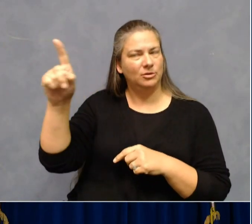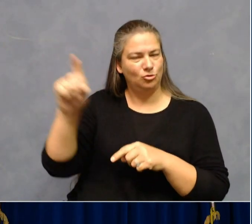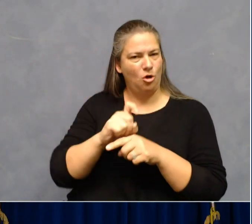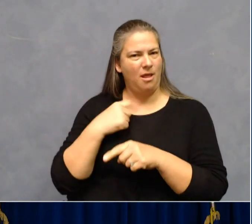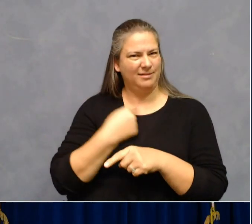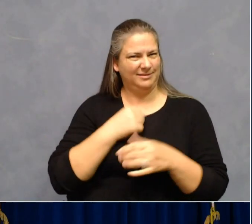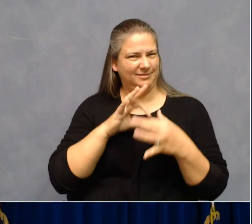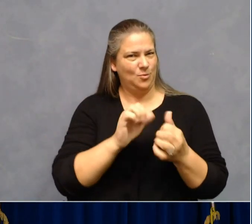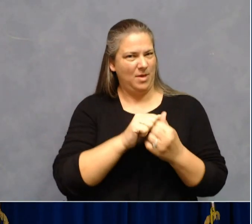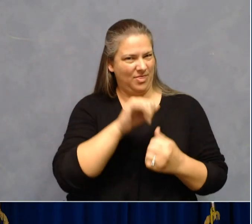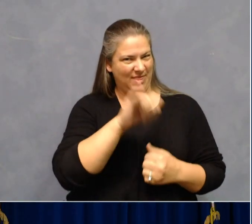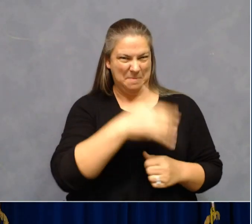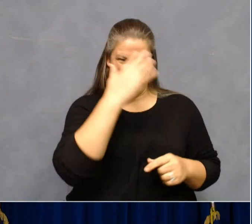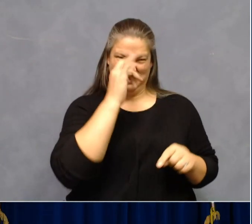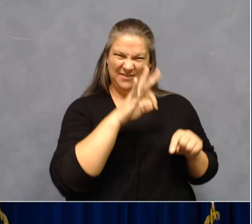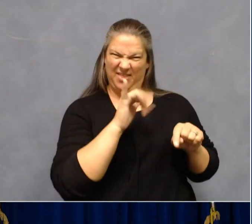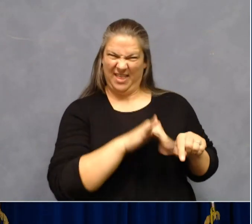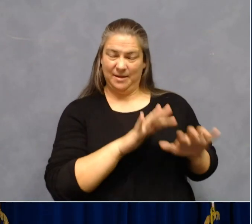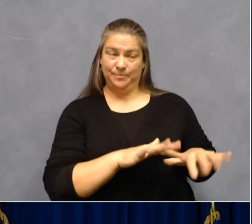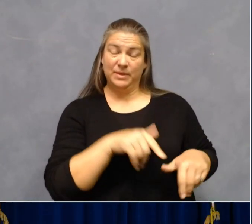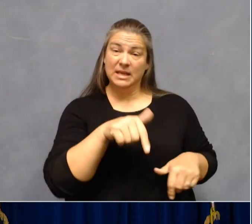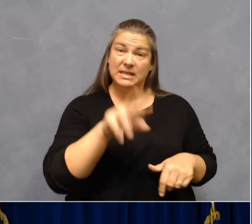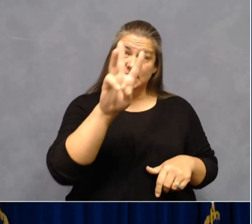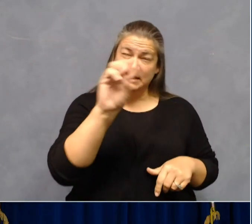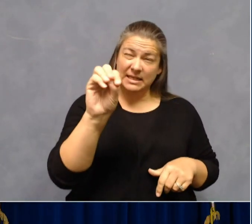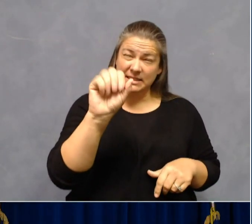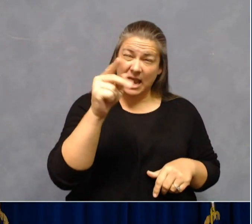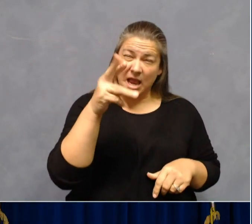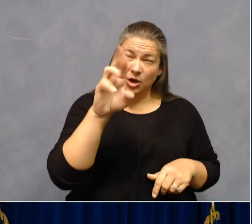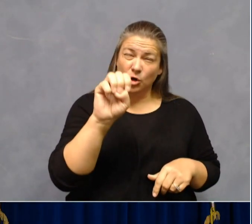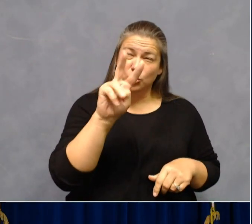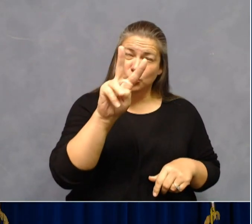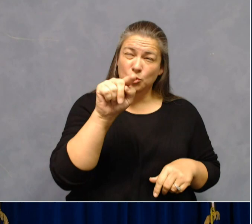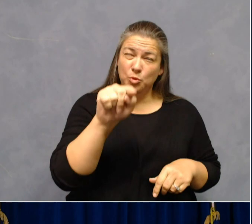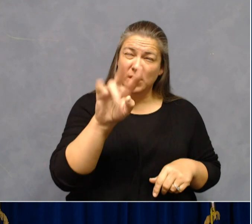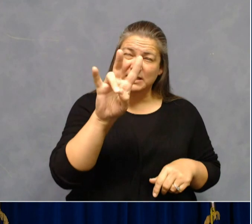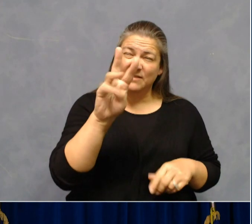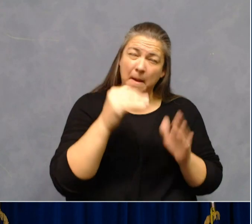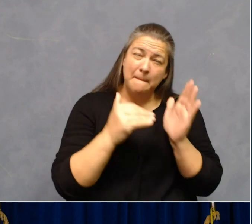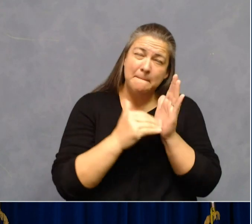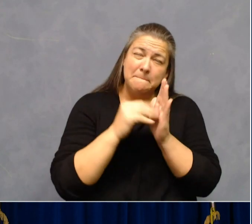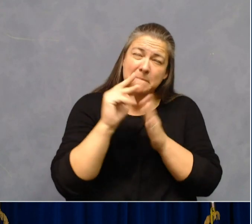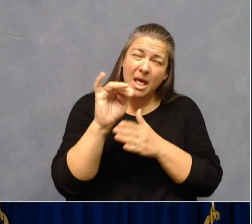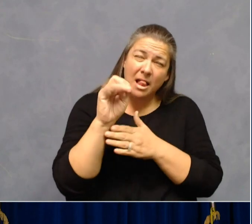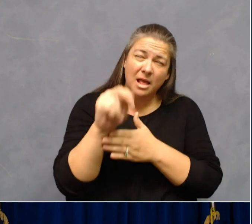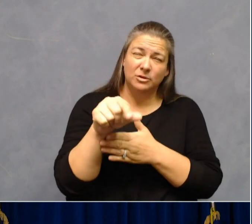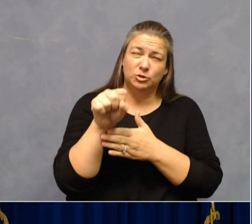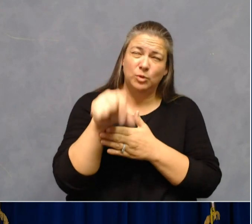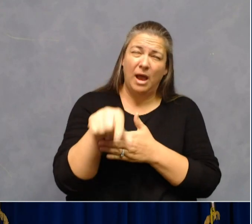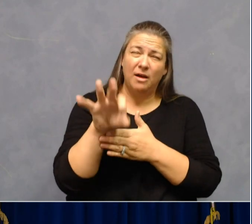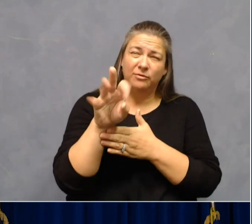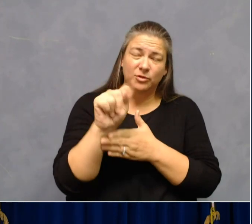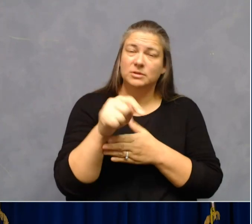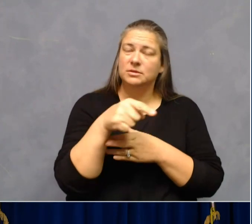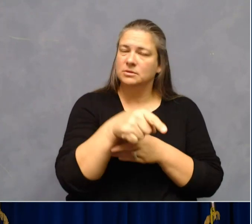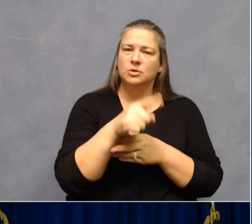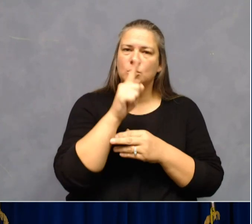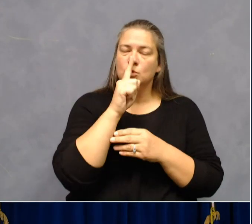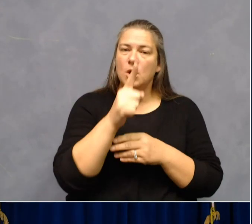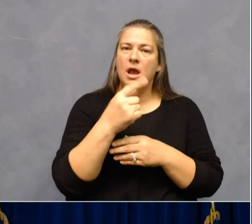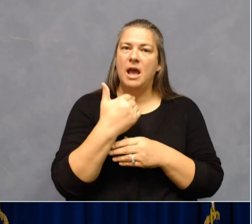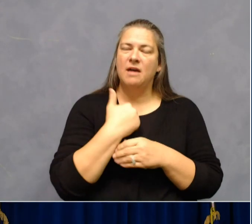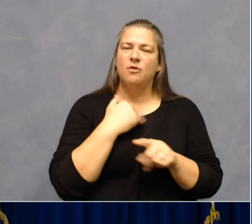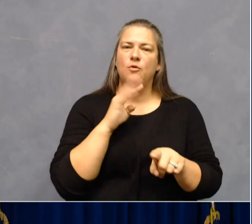remarkable 60-acre, 2.76 million square foot operation, App Harvest will grow approximately 45